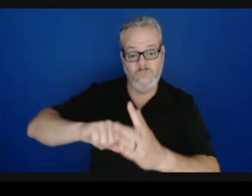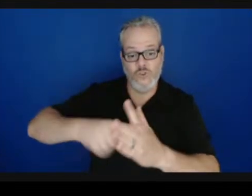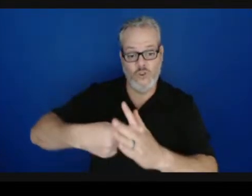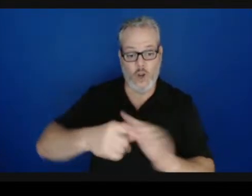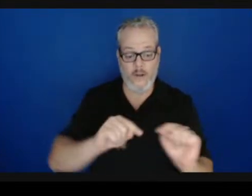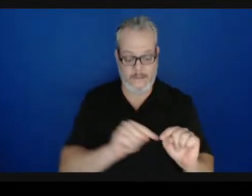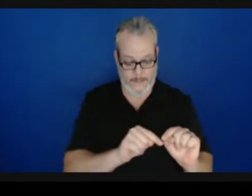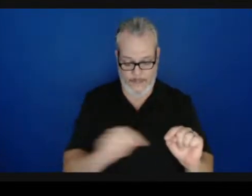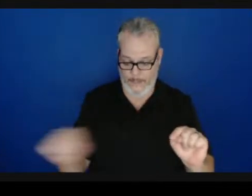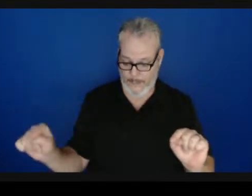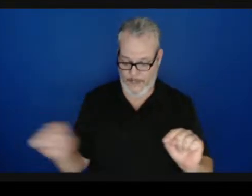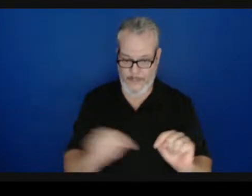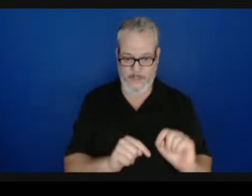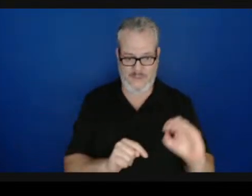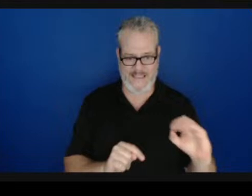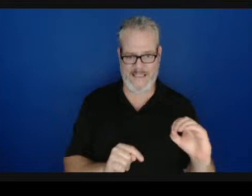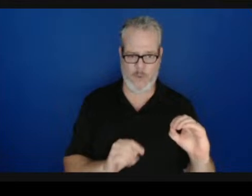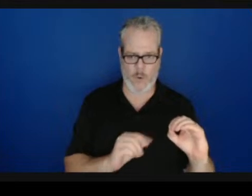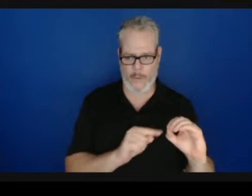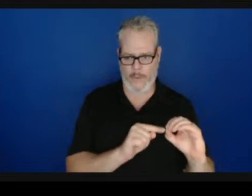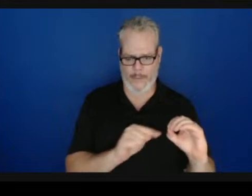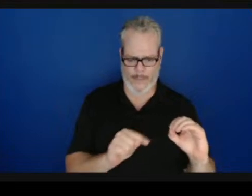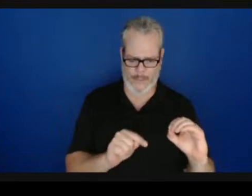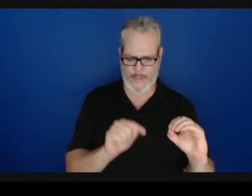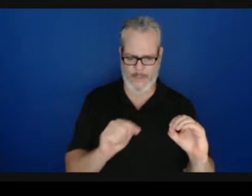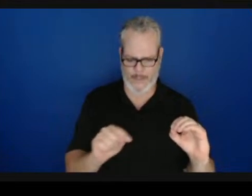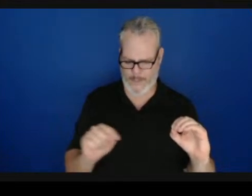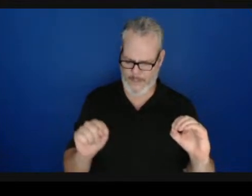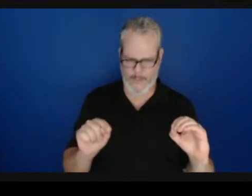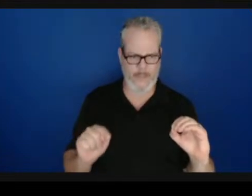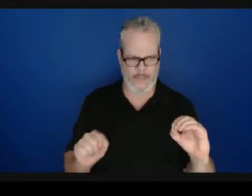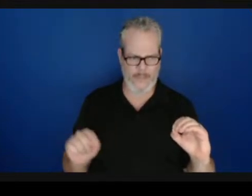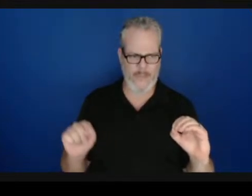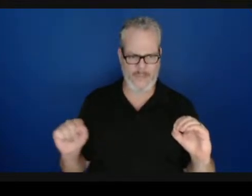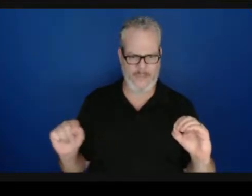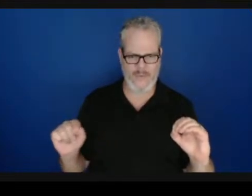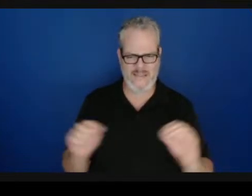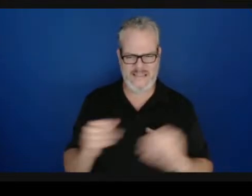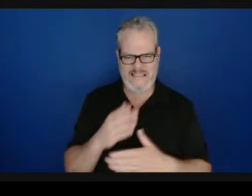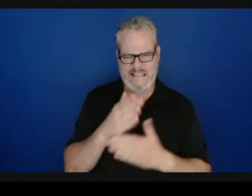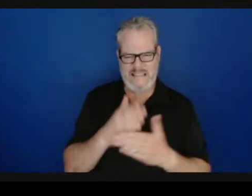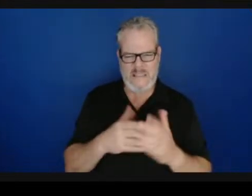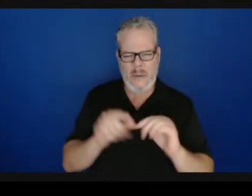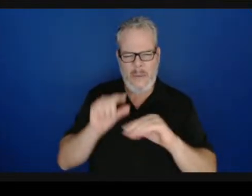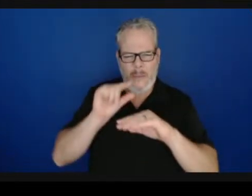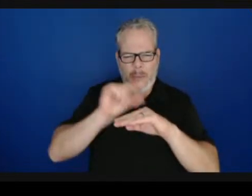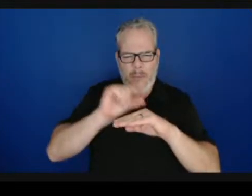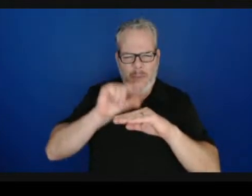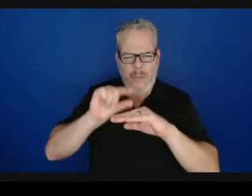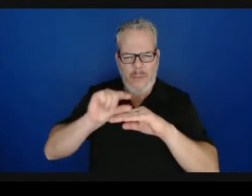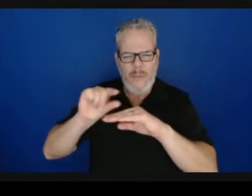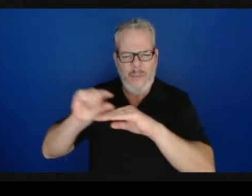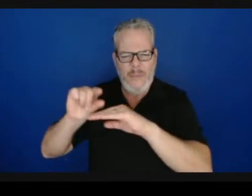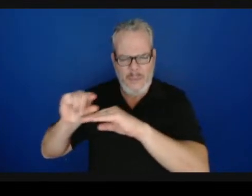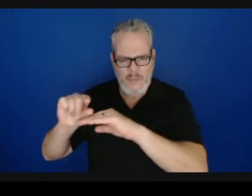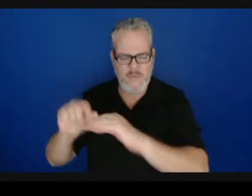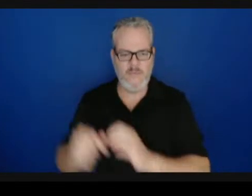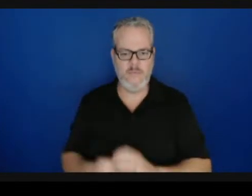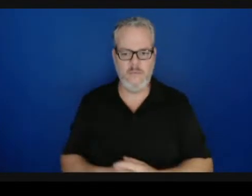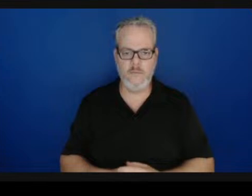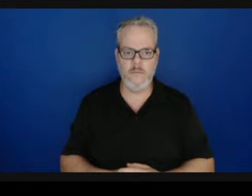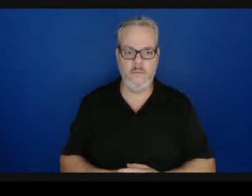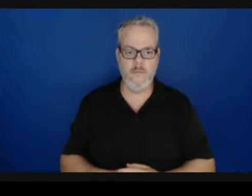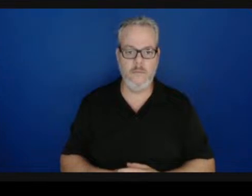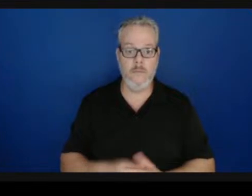ends maybe just above. So it's a very slight inflation pattern still ongoing as it recharges following the 2022 eruption. Here